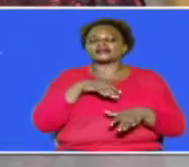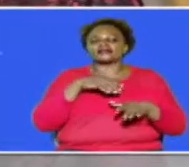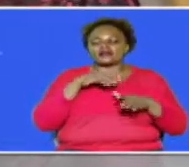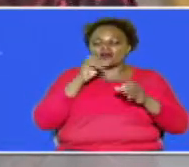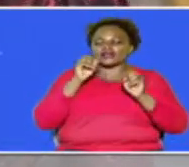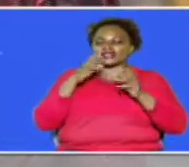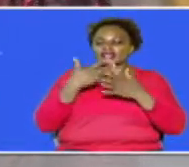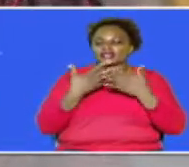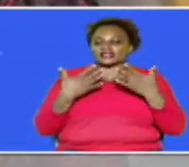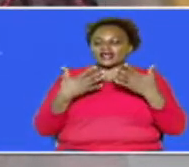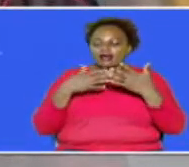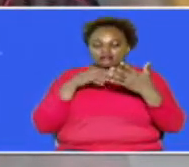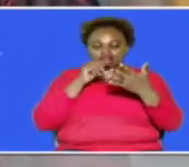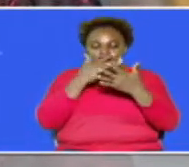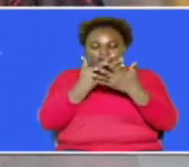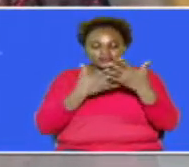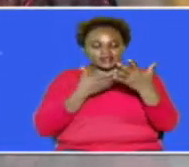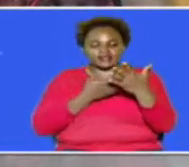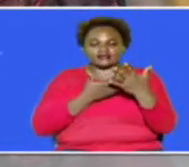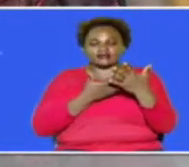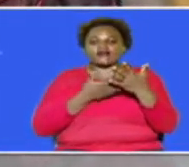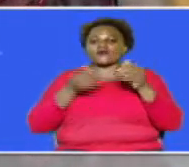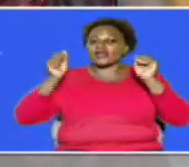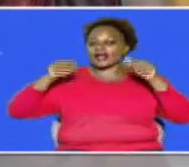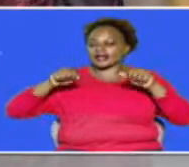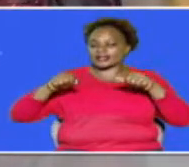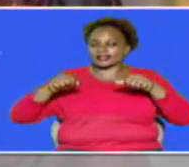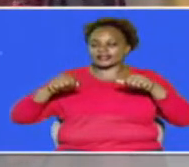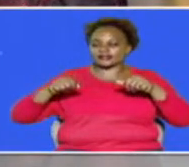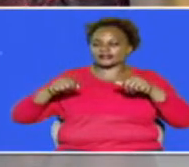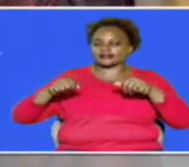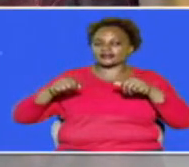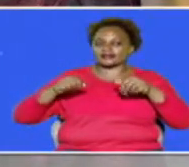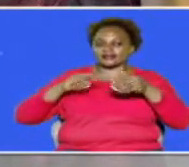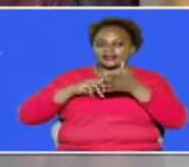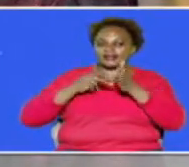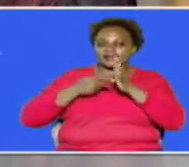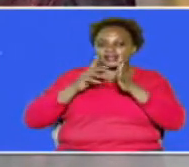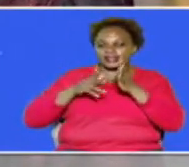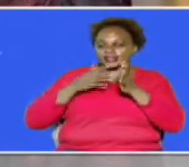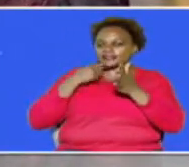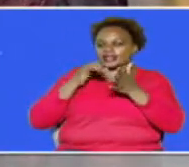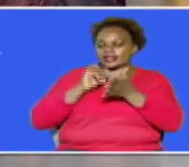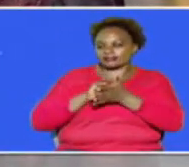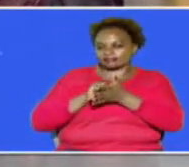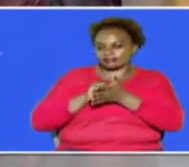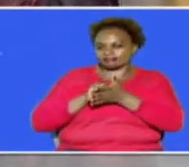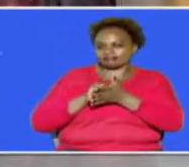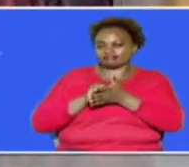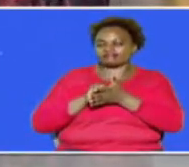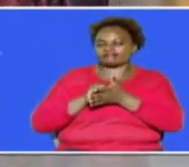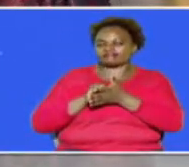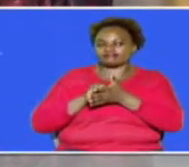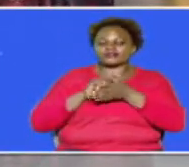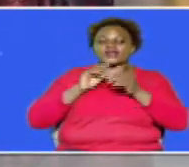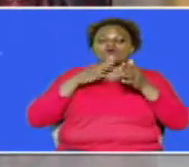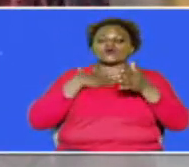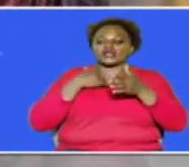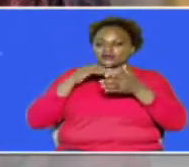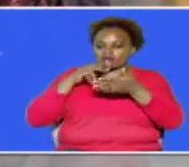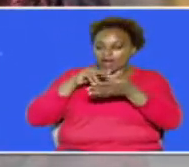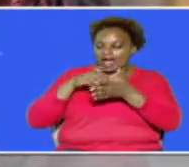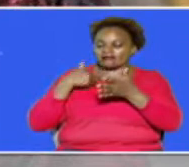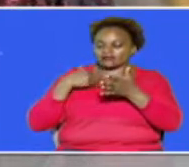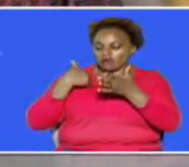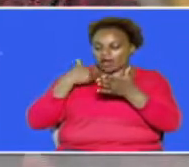us some of the things in the document. And then we agreed, as the other leaders, they made me their spokesperson, their party leaders, that we need to have